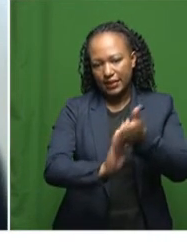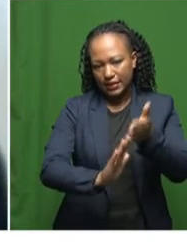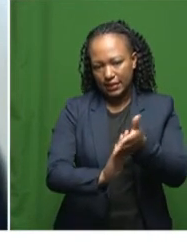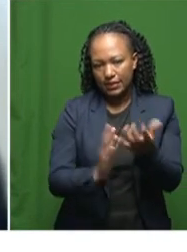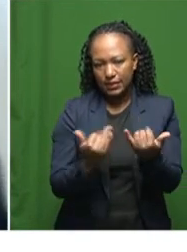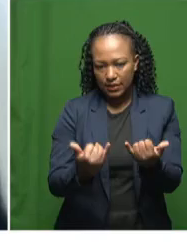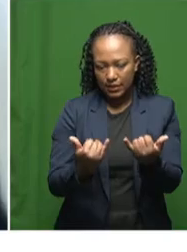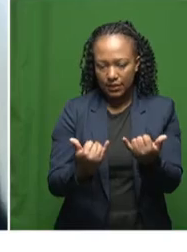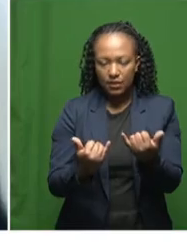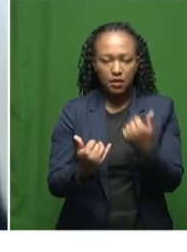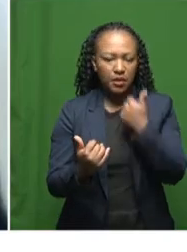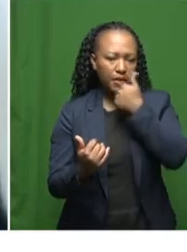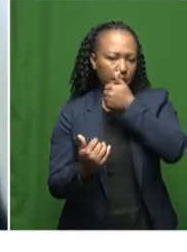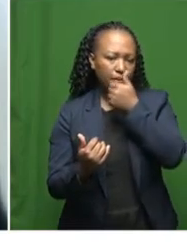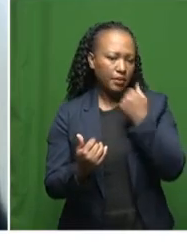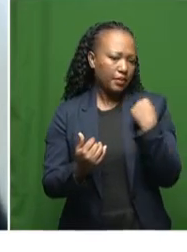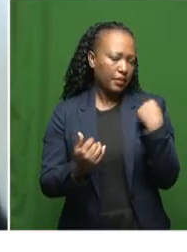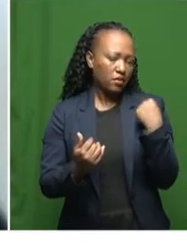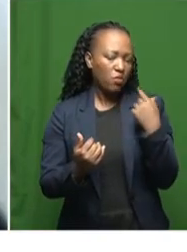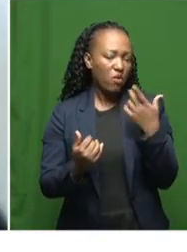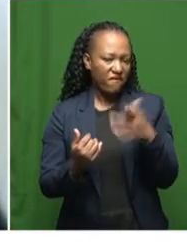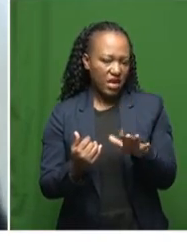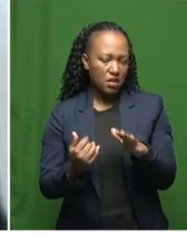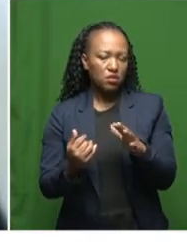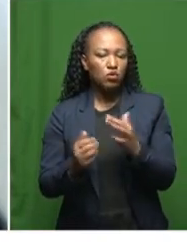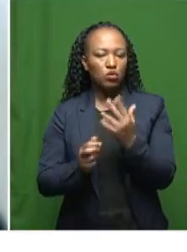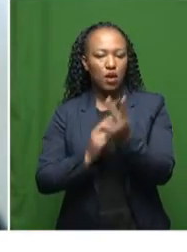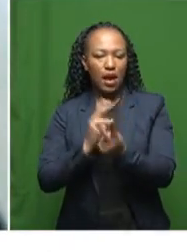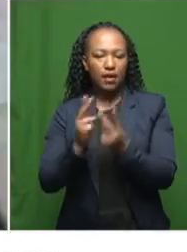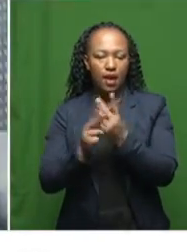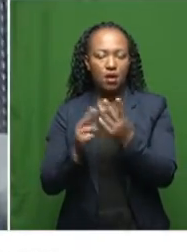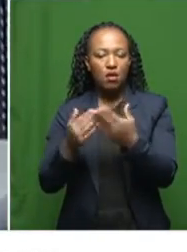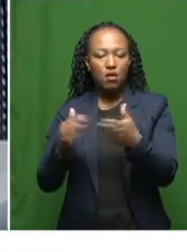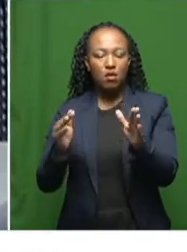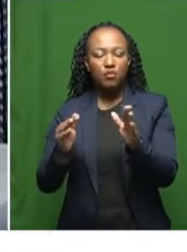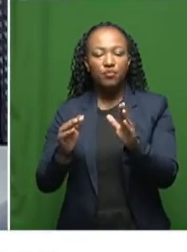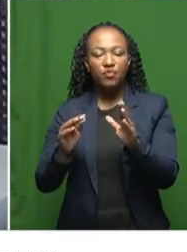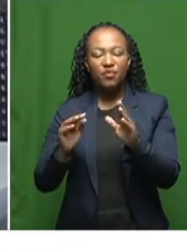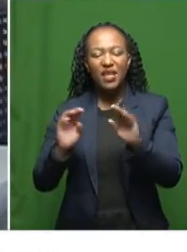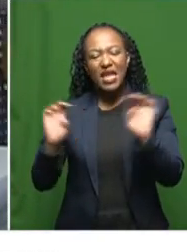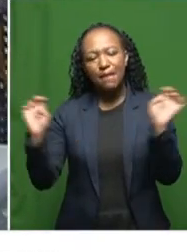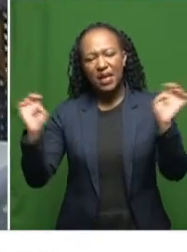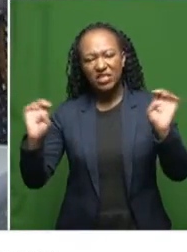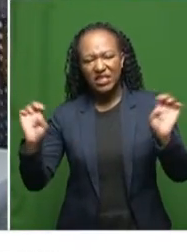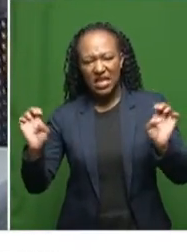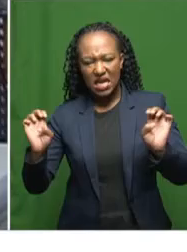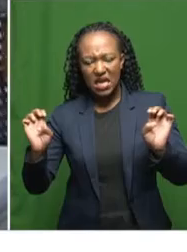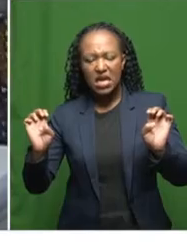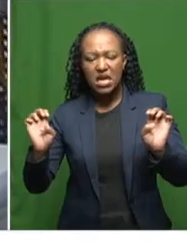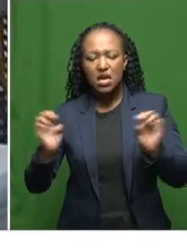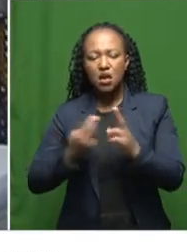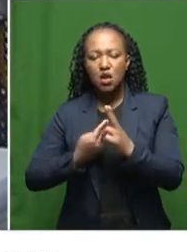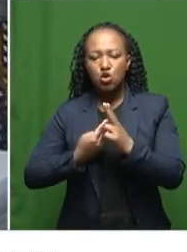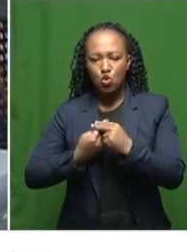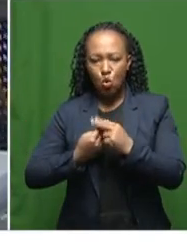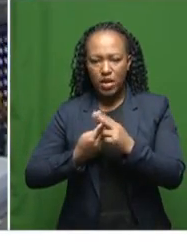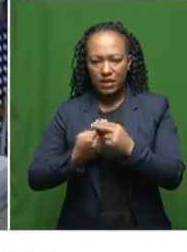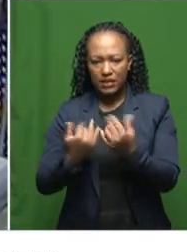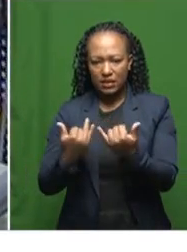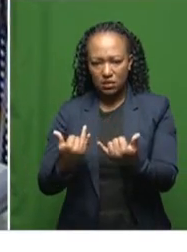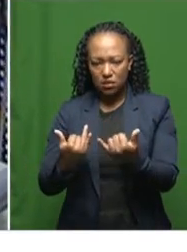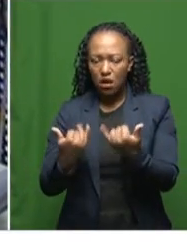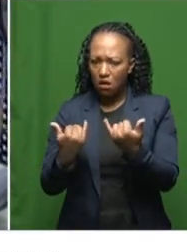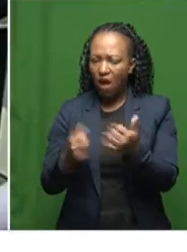Recently we had to reopen the emergency unit, the A&E unit. Now is